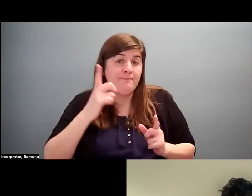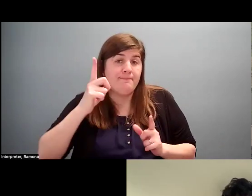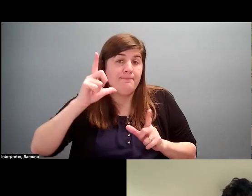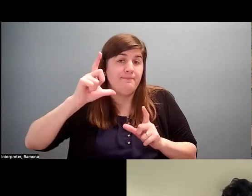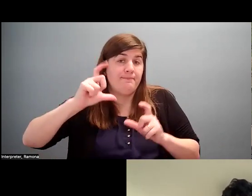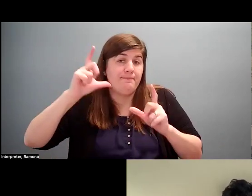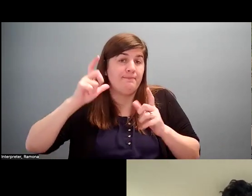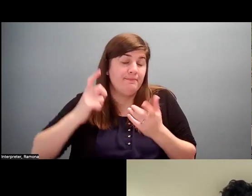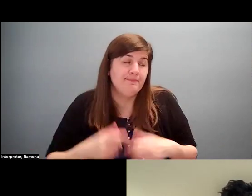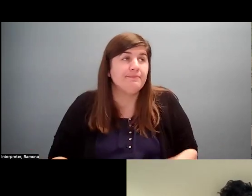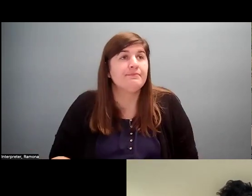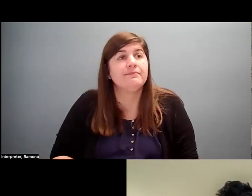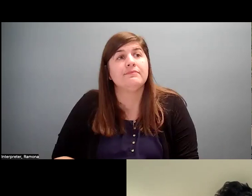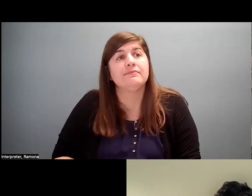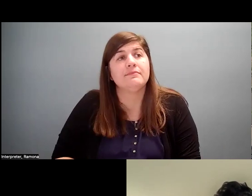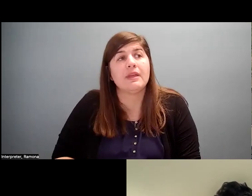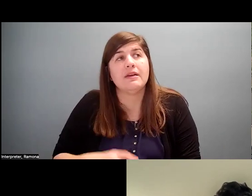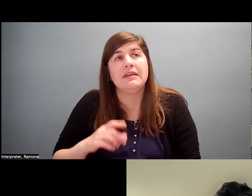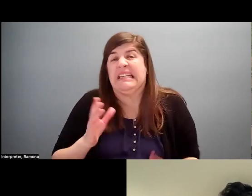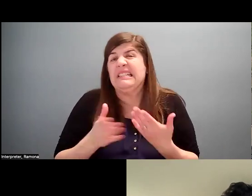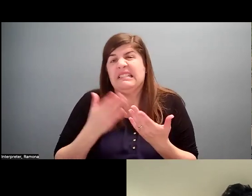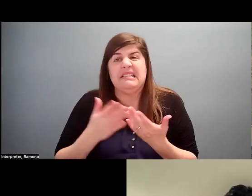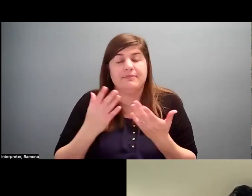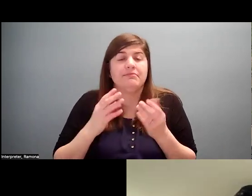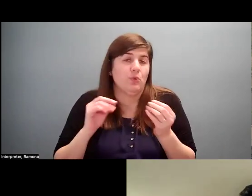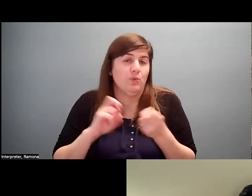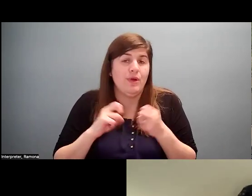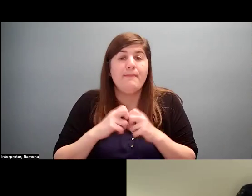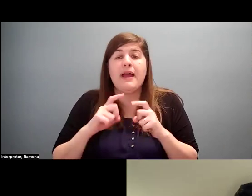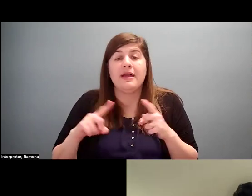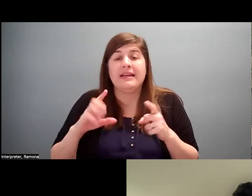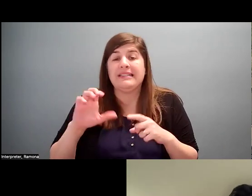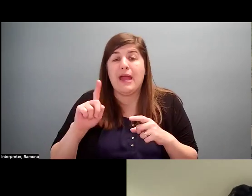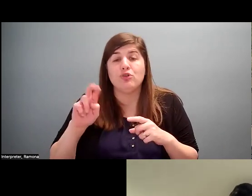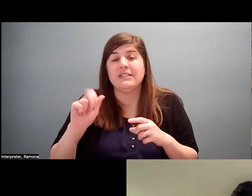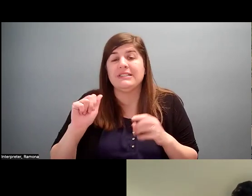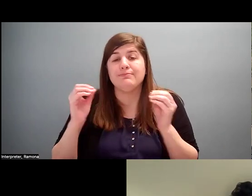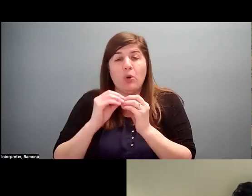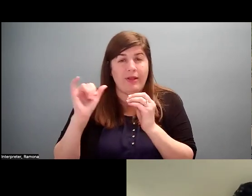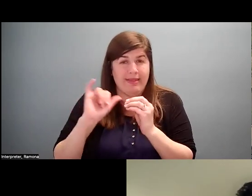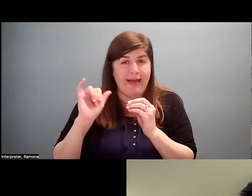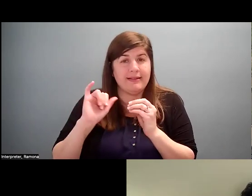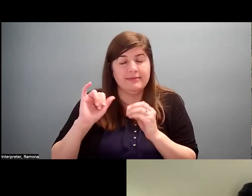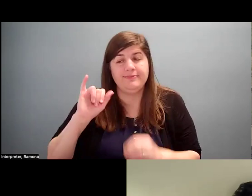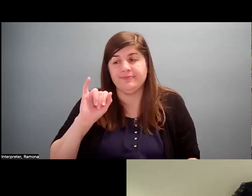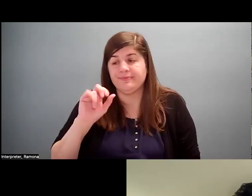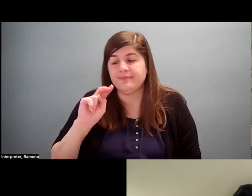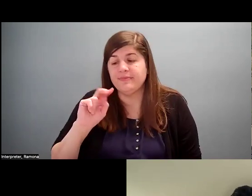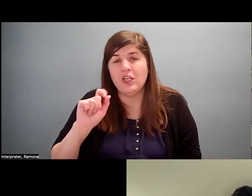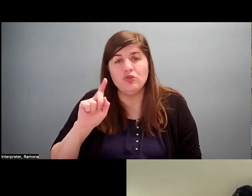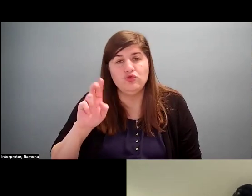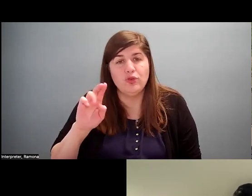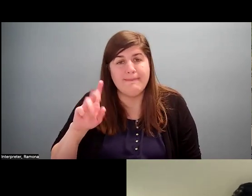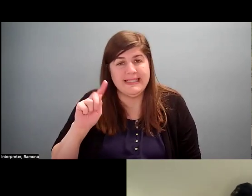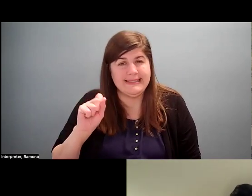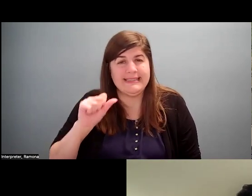very easily. But there, when I said camera, they're actually like different types of instruments that look at different things. So